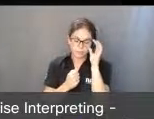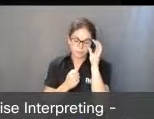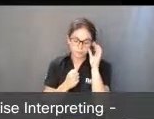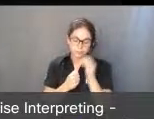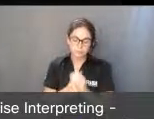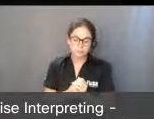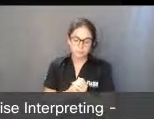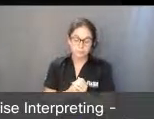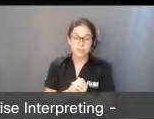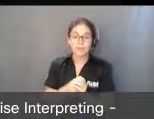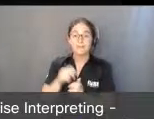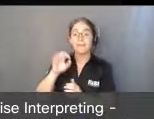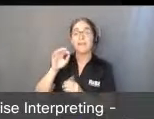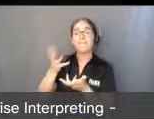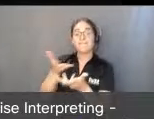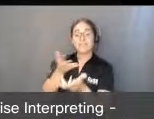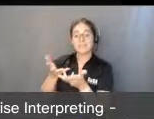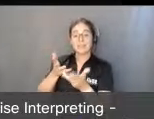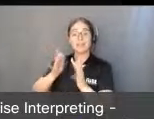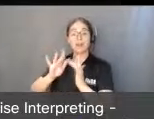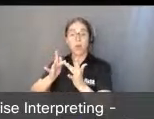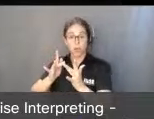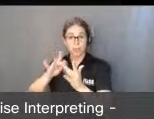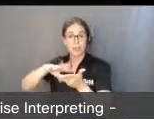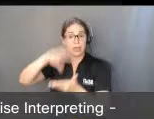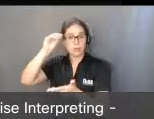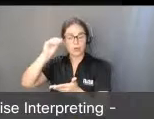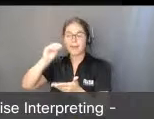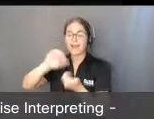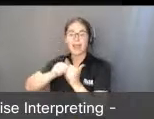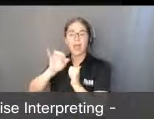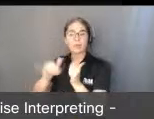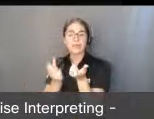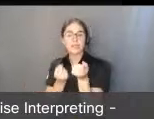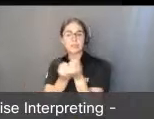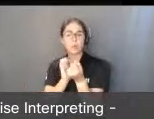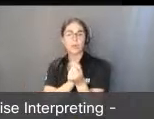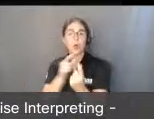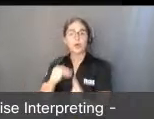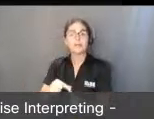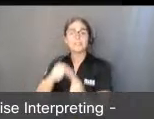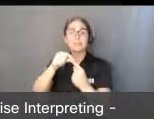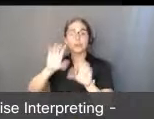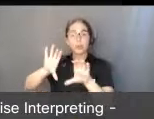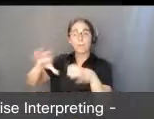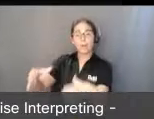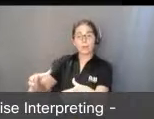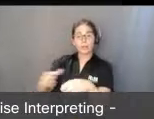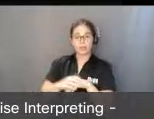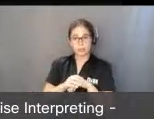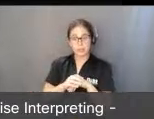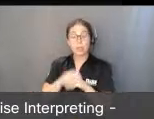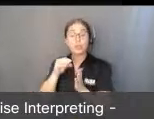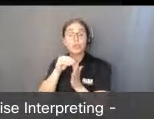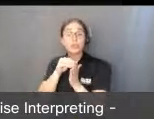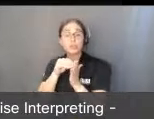is facilitated online learning via Odysseyware supporting our special populations? Namely, what options do students or educators